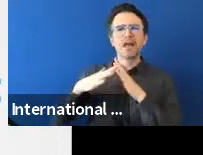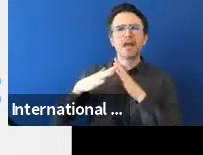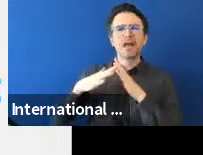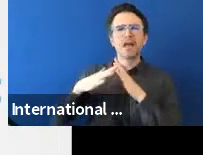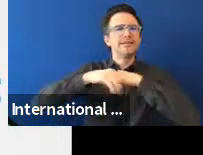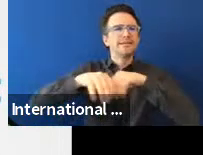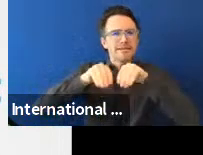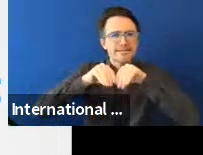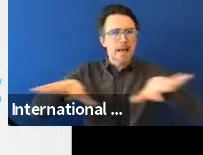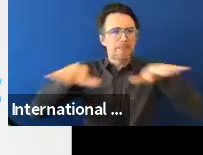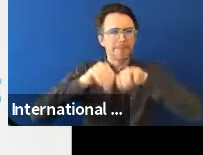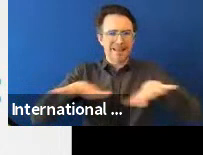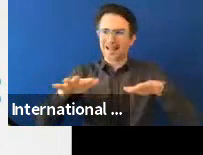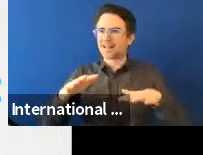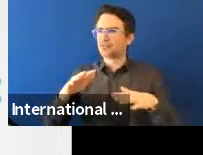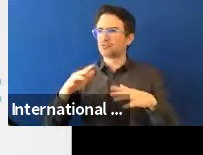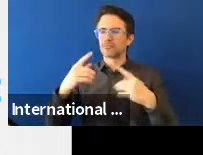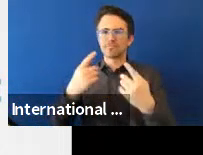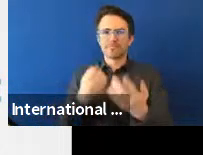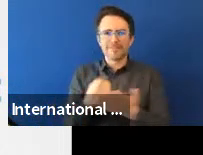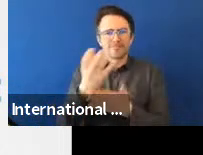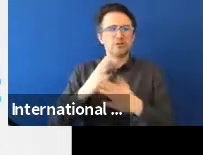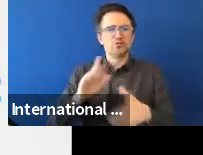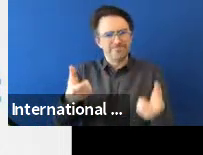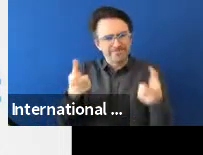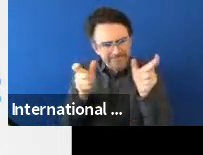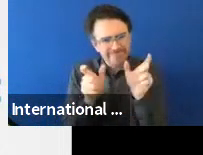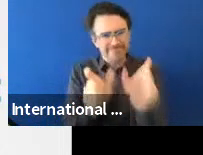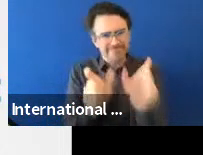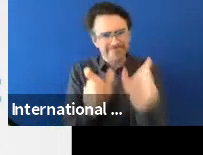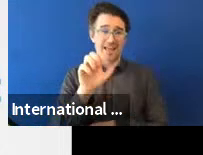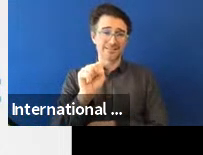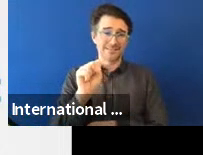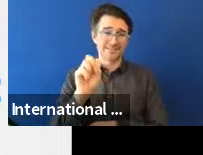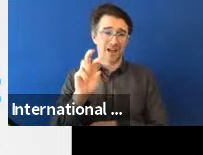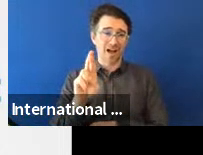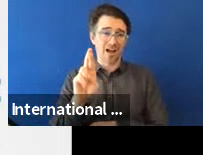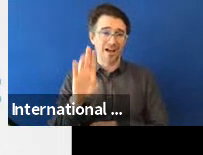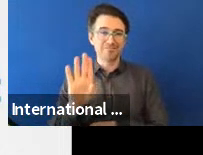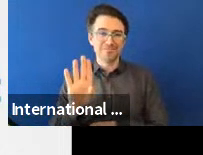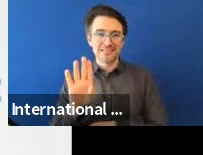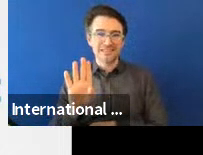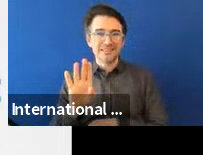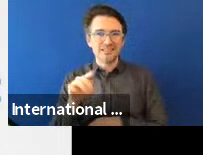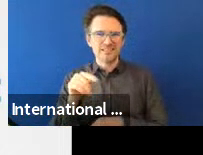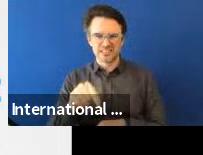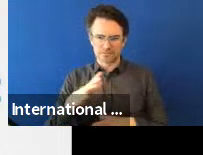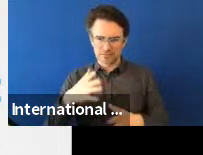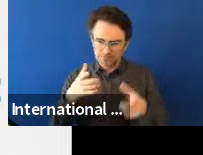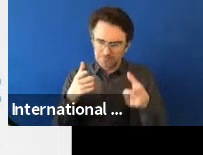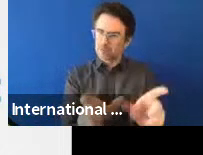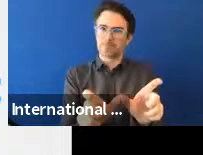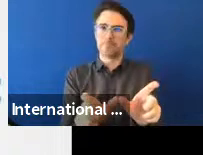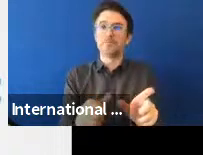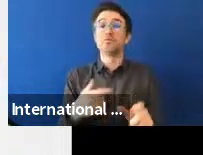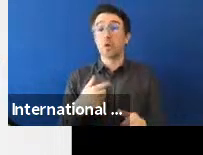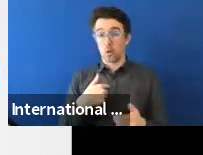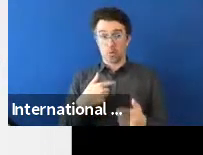data of birth, to ensure reliable data for evidence-based policy making. Next, please.